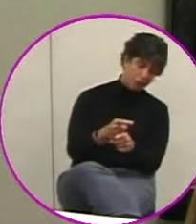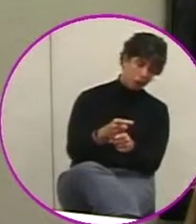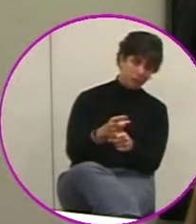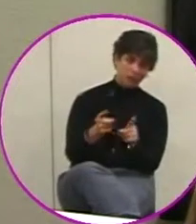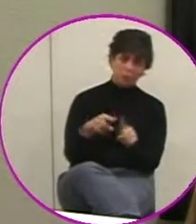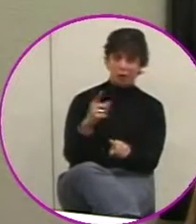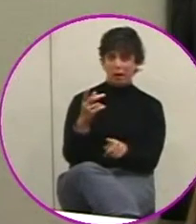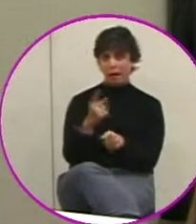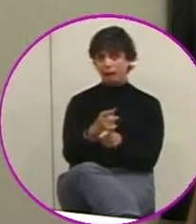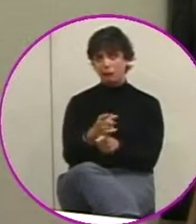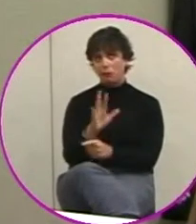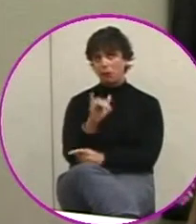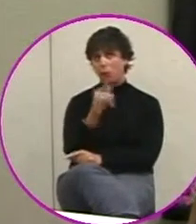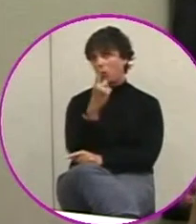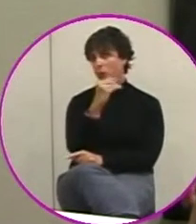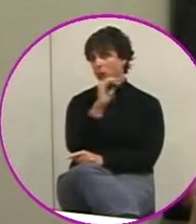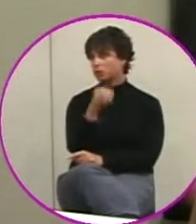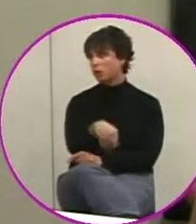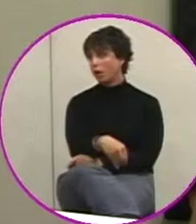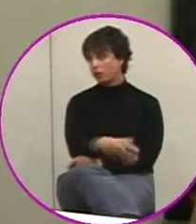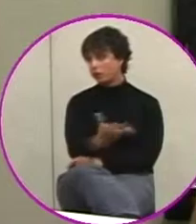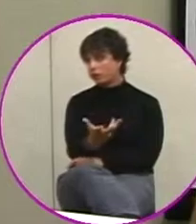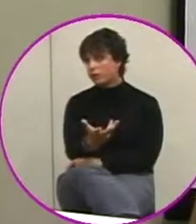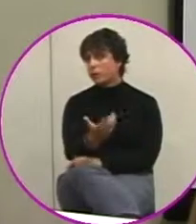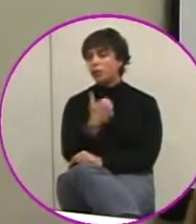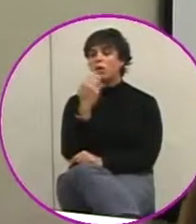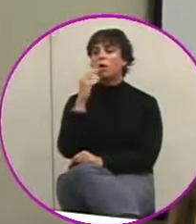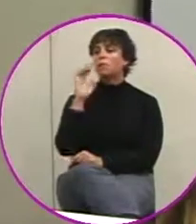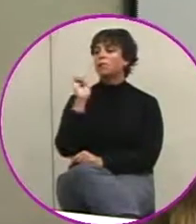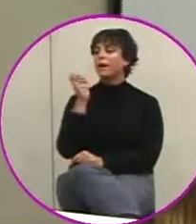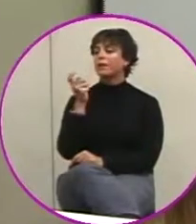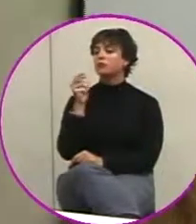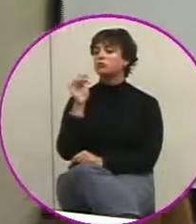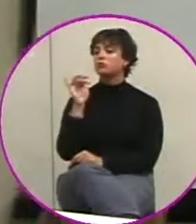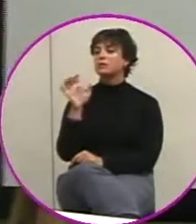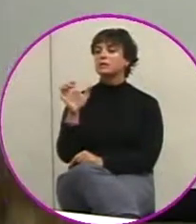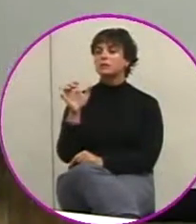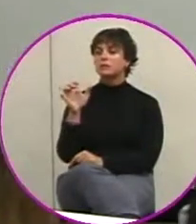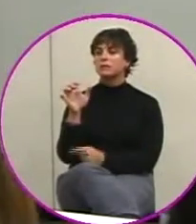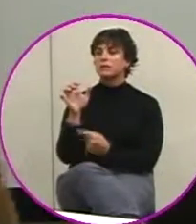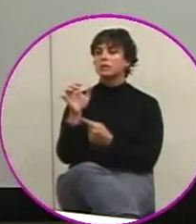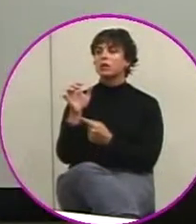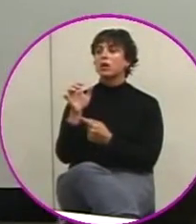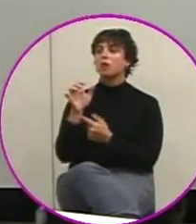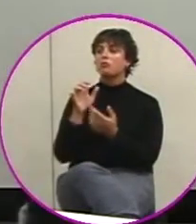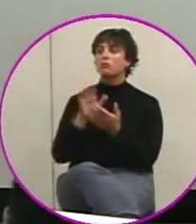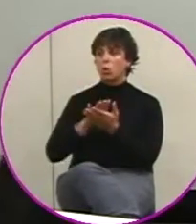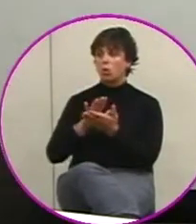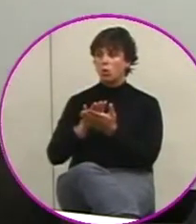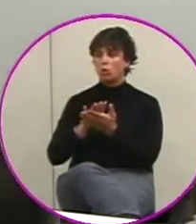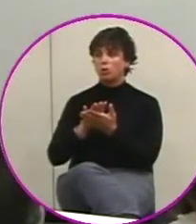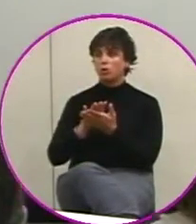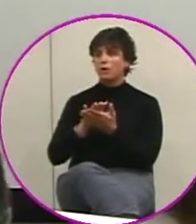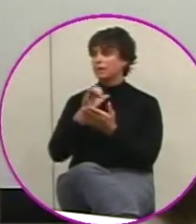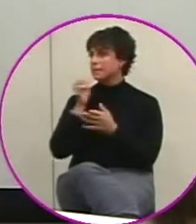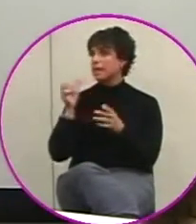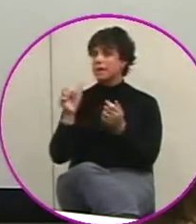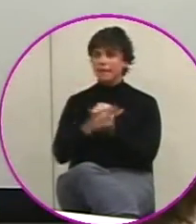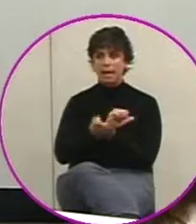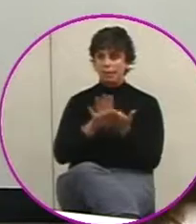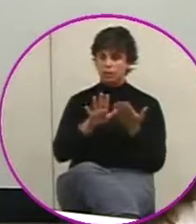about the 1%. What we know is that extrinsic reward does not damage intrinsic